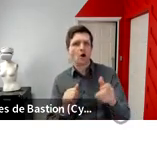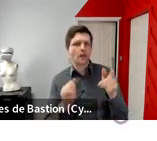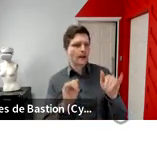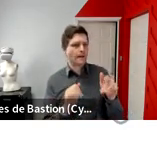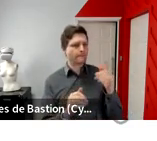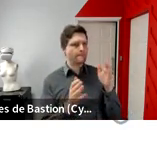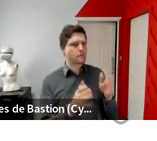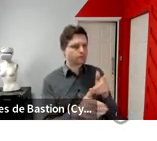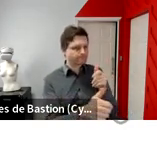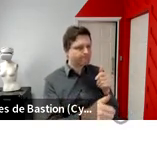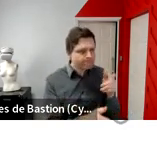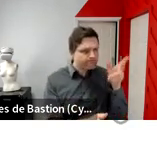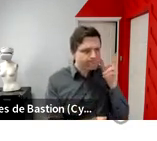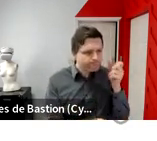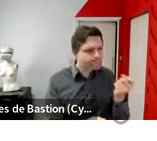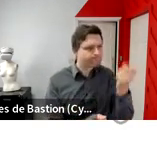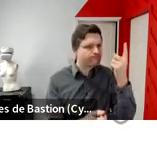time.